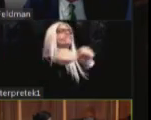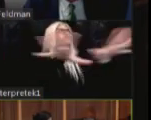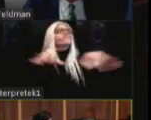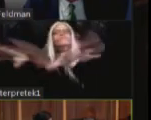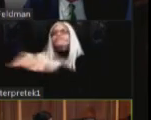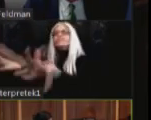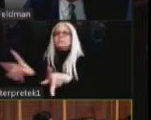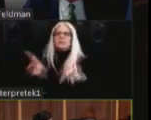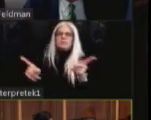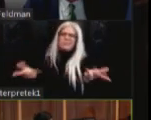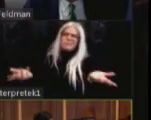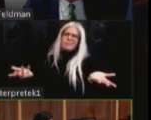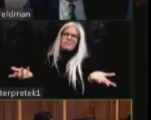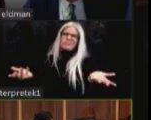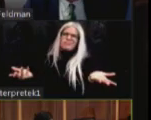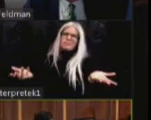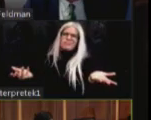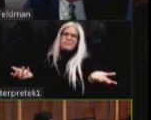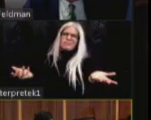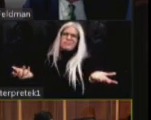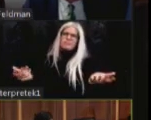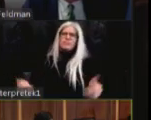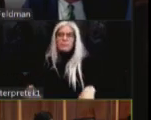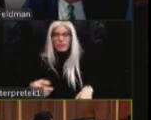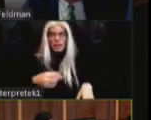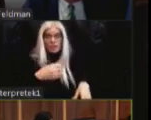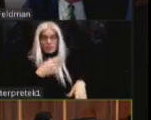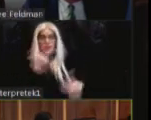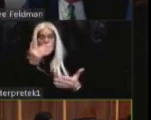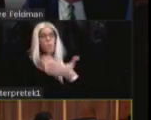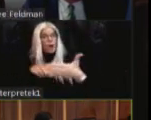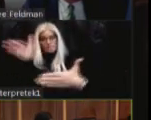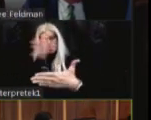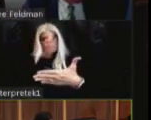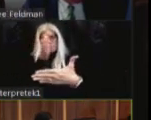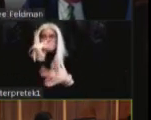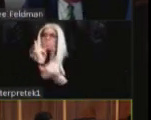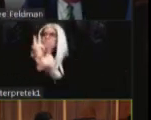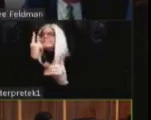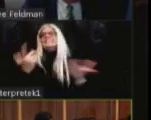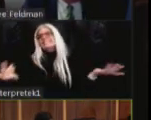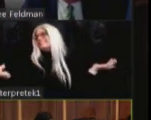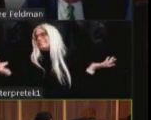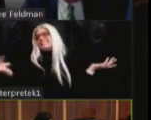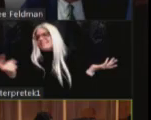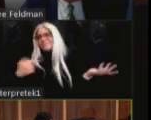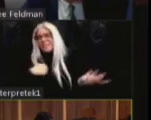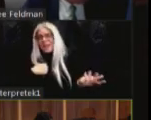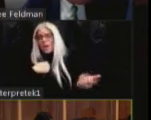I don't know what the middle ground would be. I just don't want us to put forward something that we can't enforce.